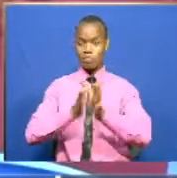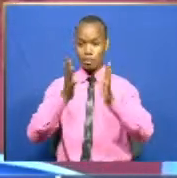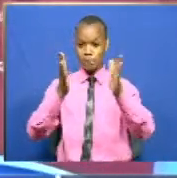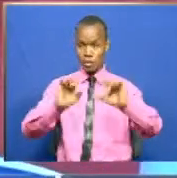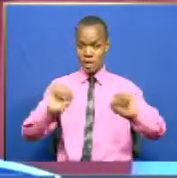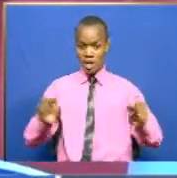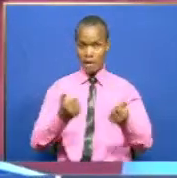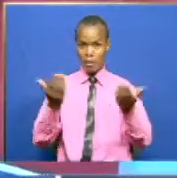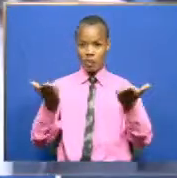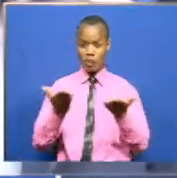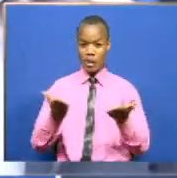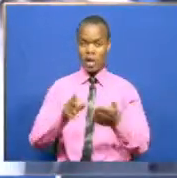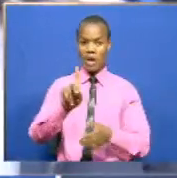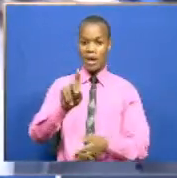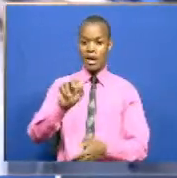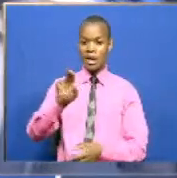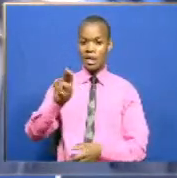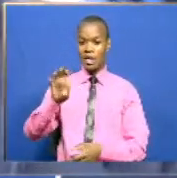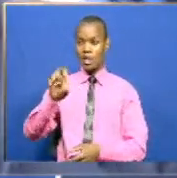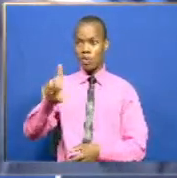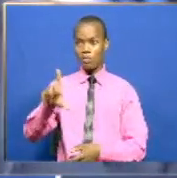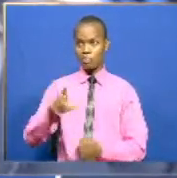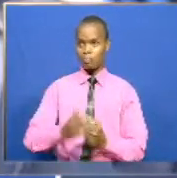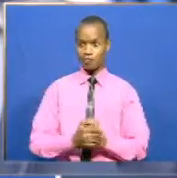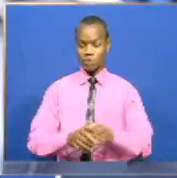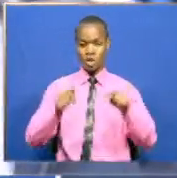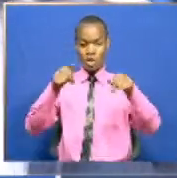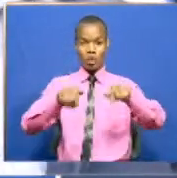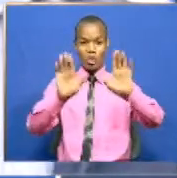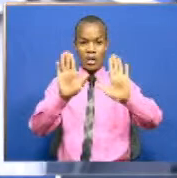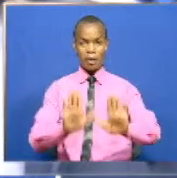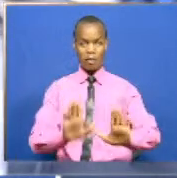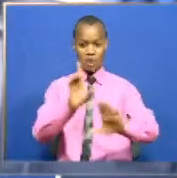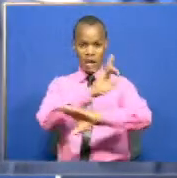place at Keno Kabati. Leo ni siku muhimu katika